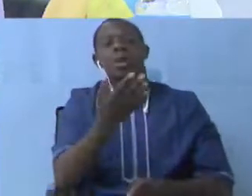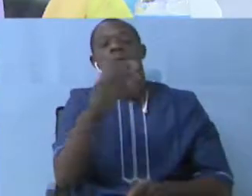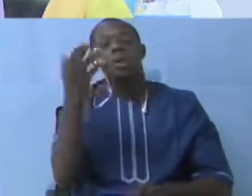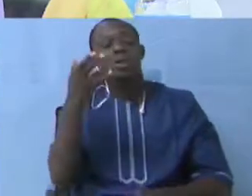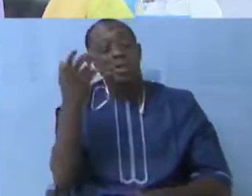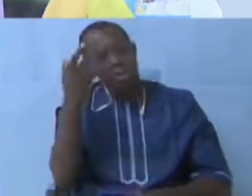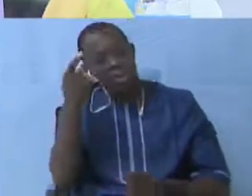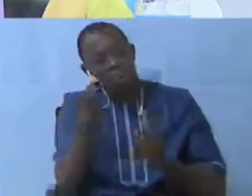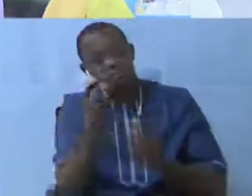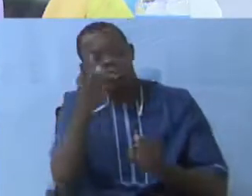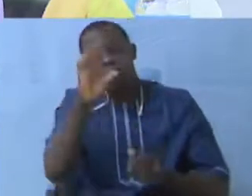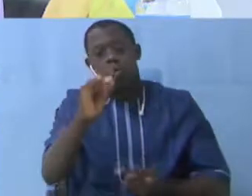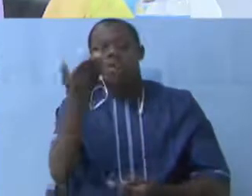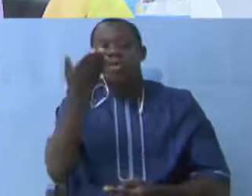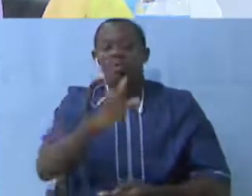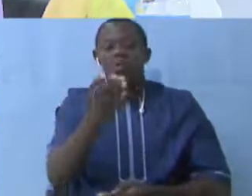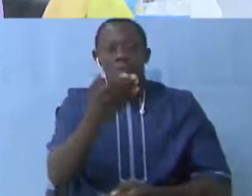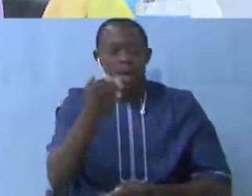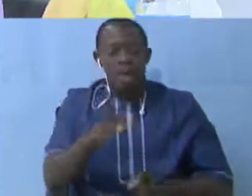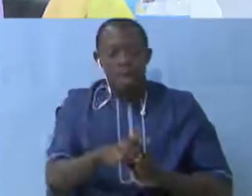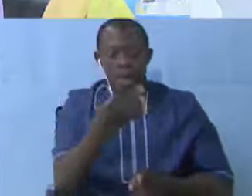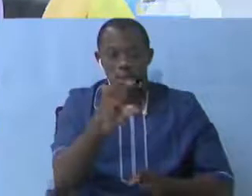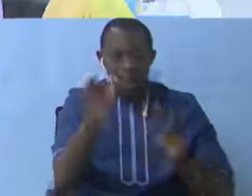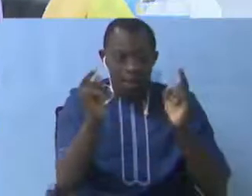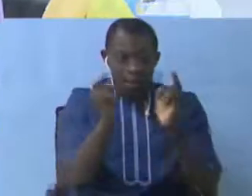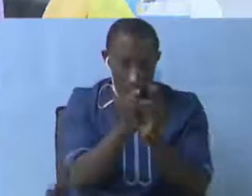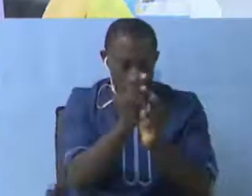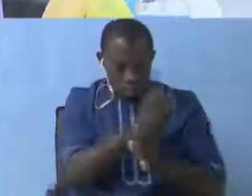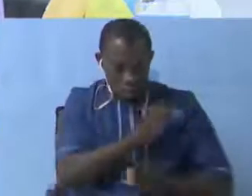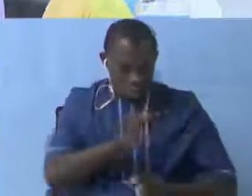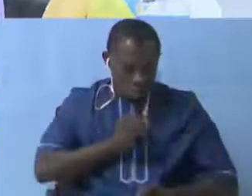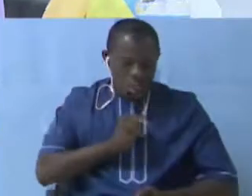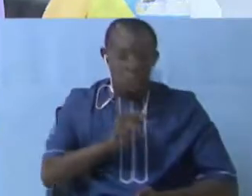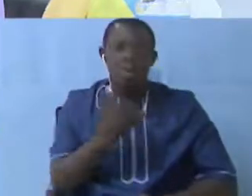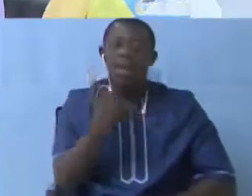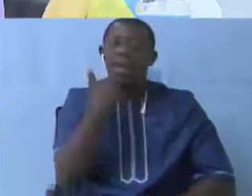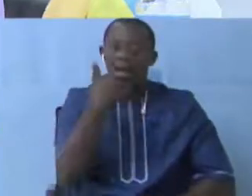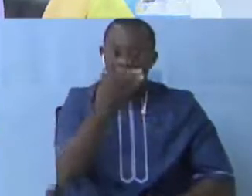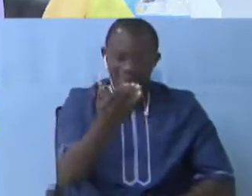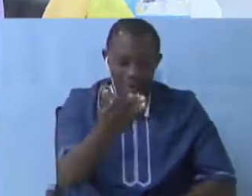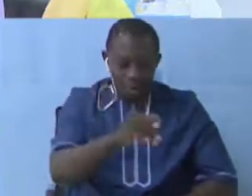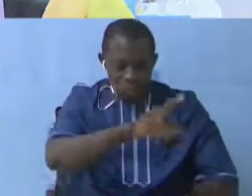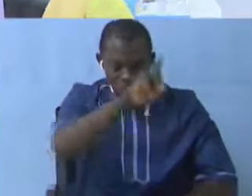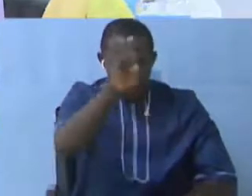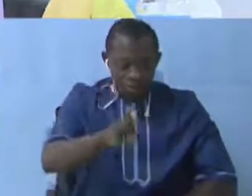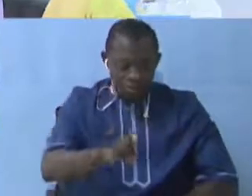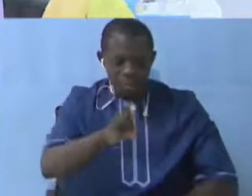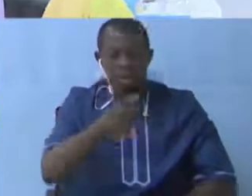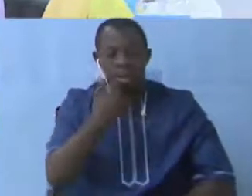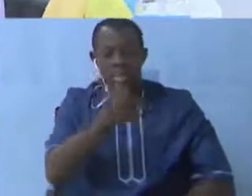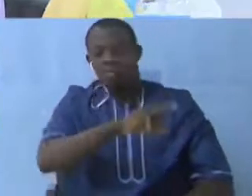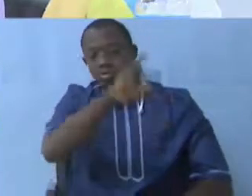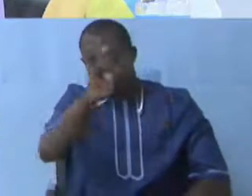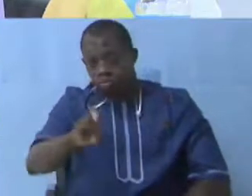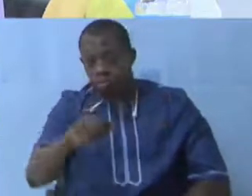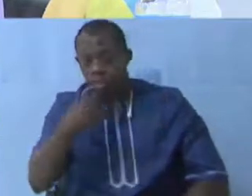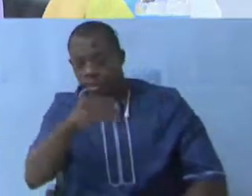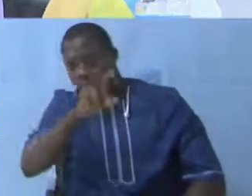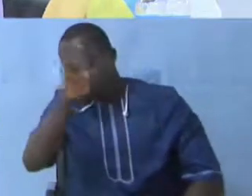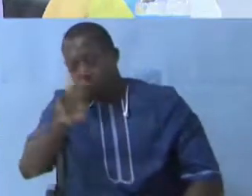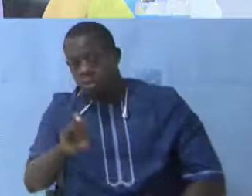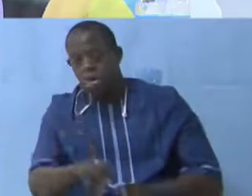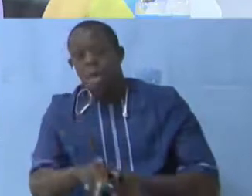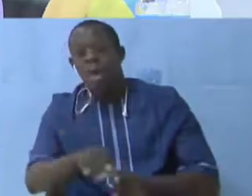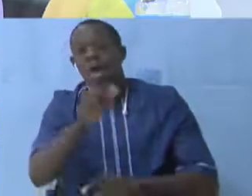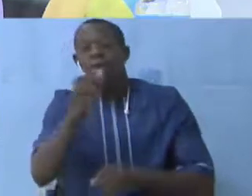know their backgrounds. But when they come to us, we will, of course, ask questions and tough ones.